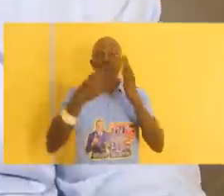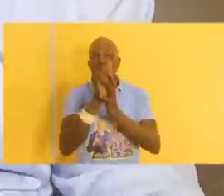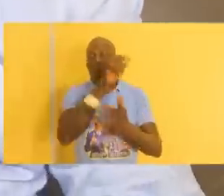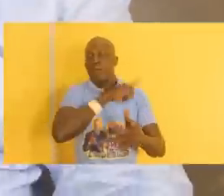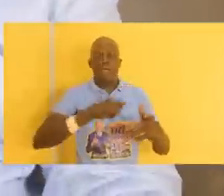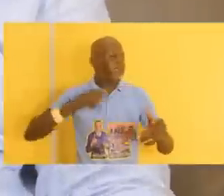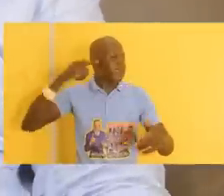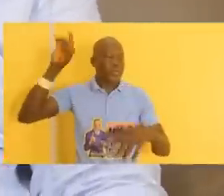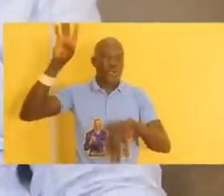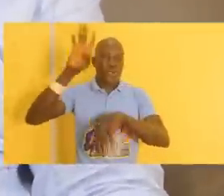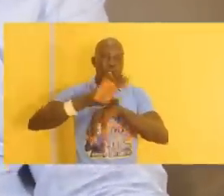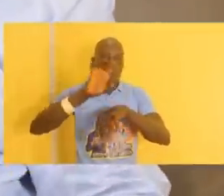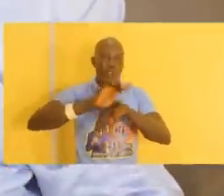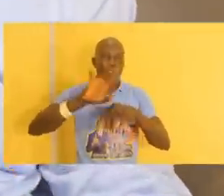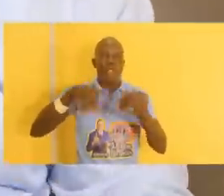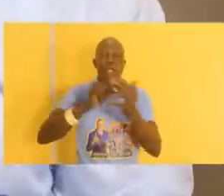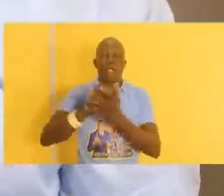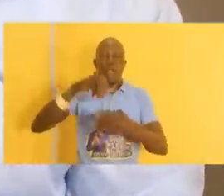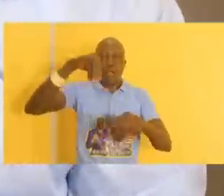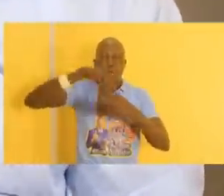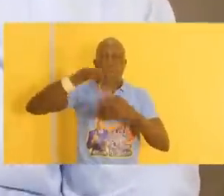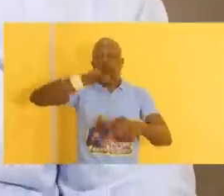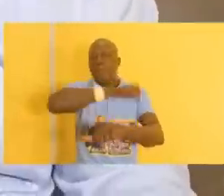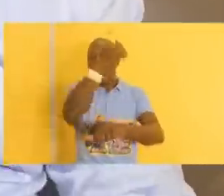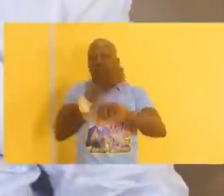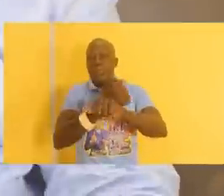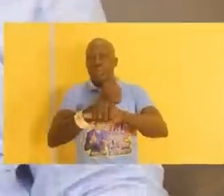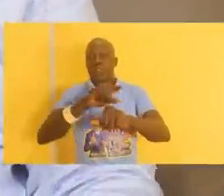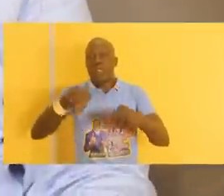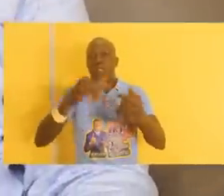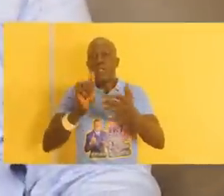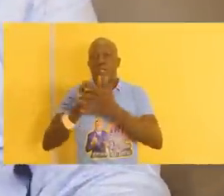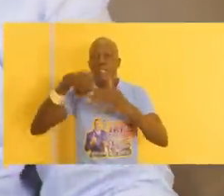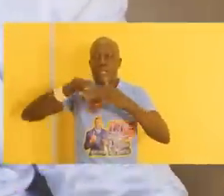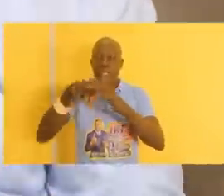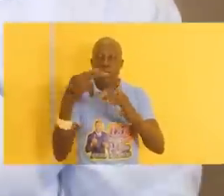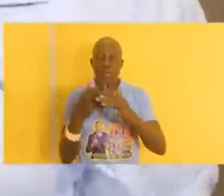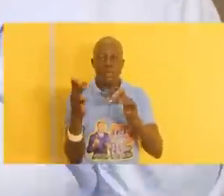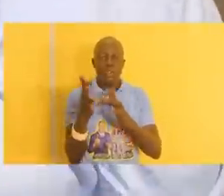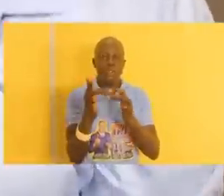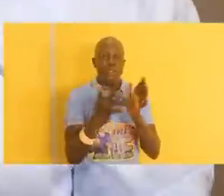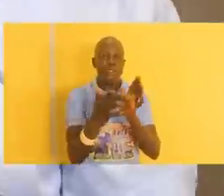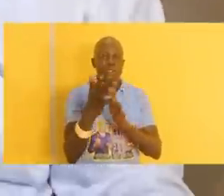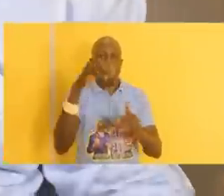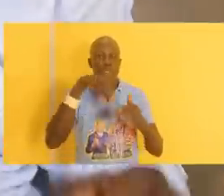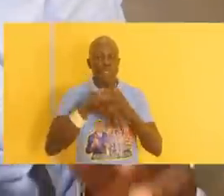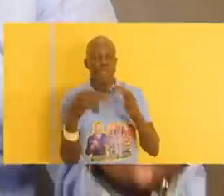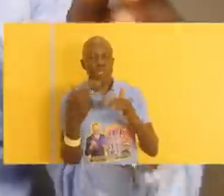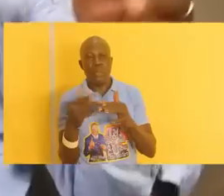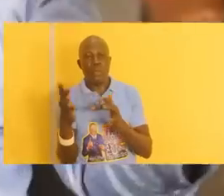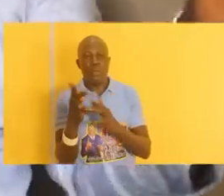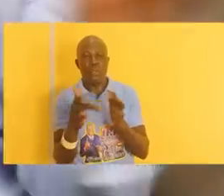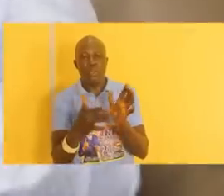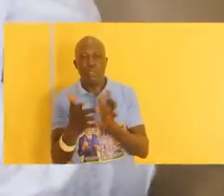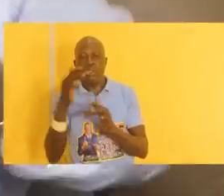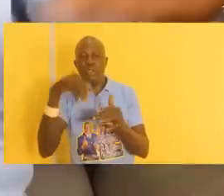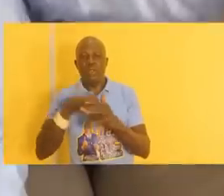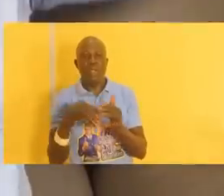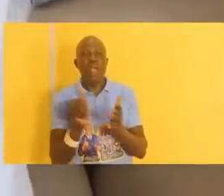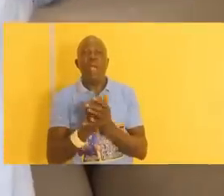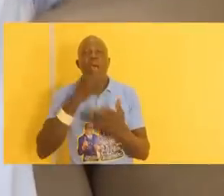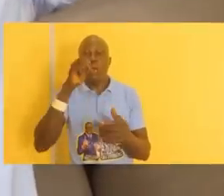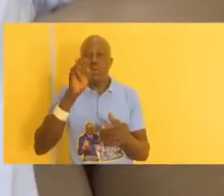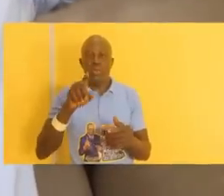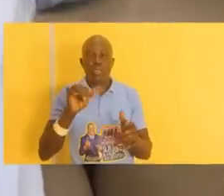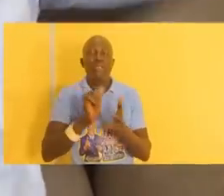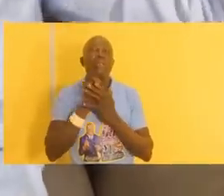Golden Church. National Camp. National Camp. Mount Zion. Mount Zion. Then, Okopasu. Crabble double in the name of Jesus